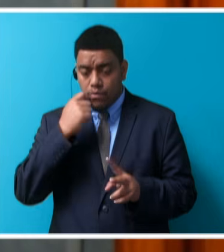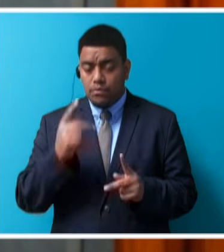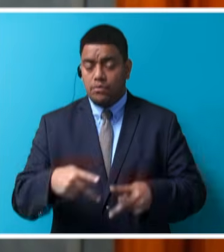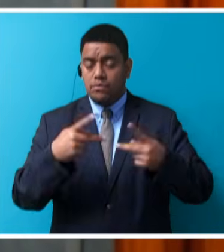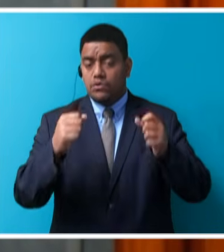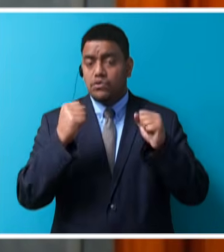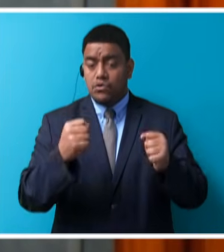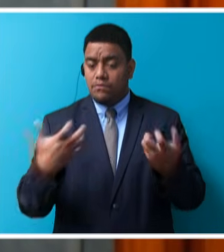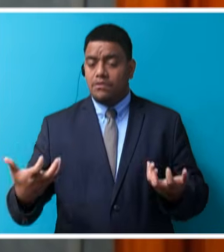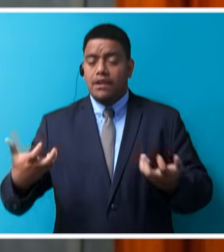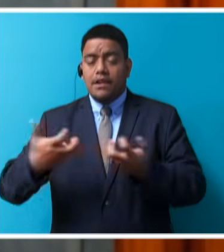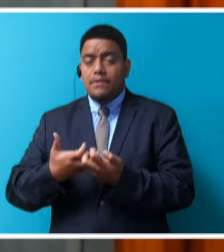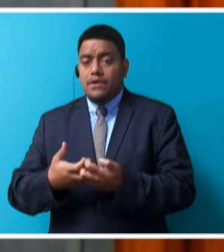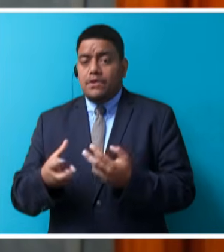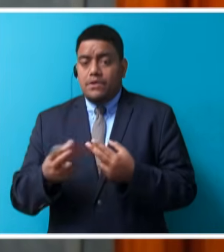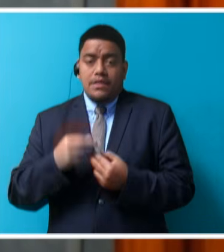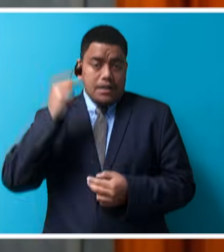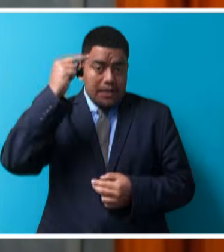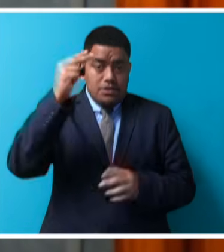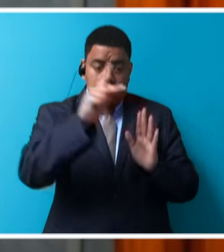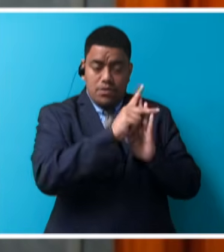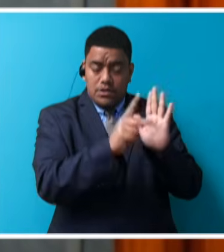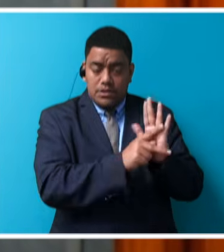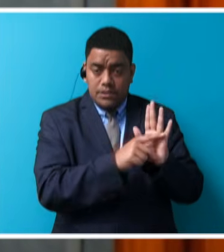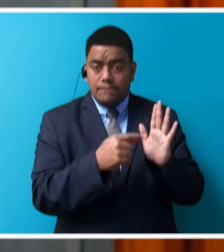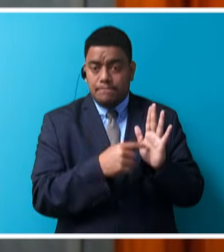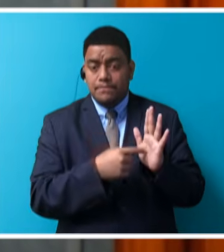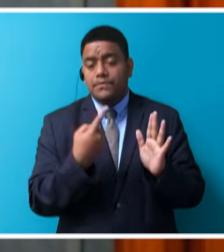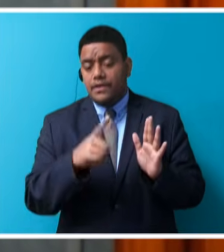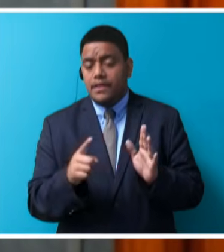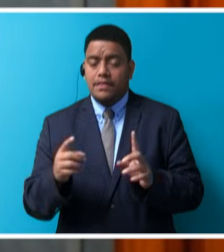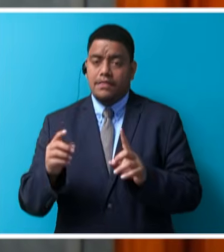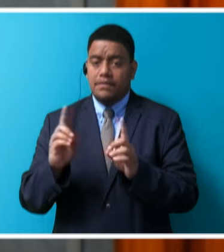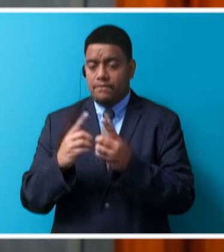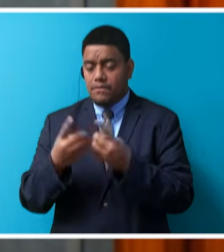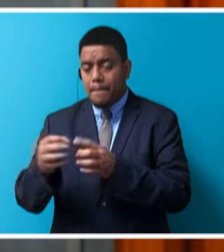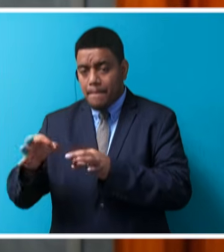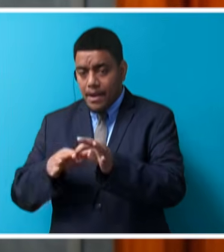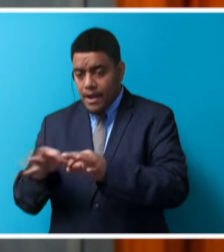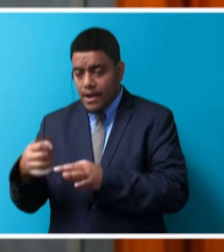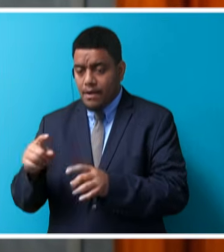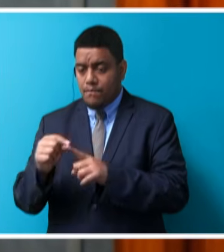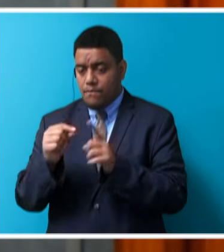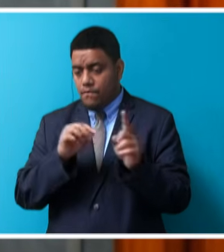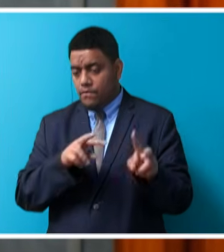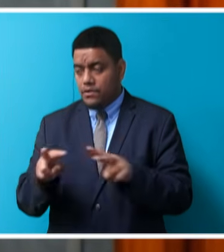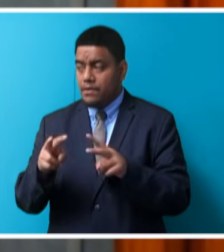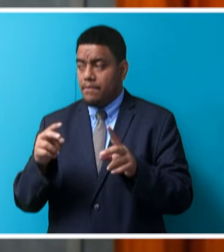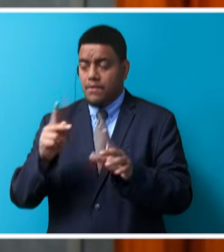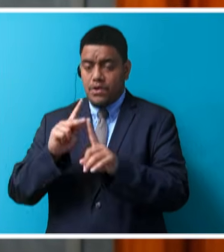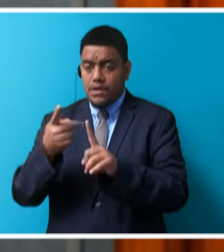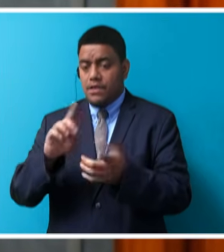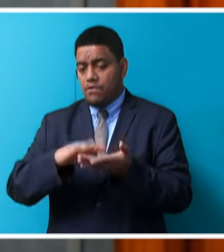stronger alignment between national policies, divisional plans, provisional priorities, and